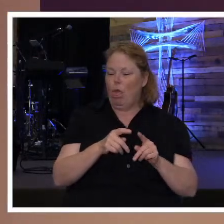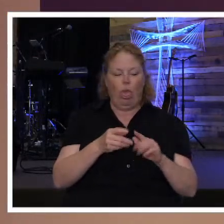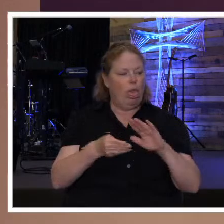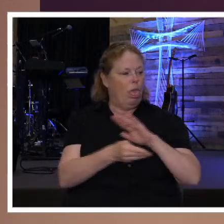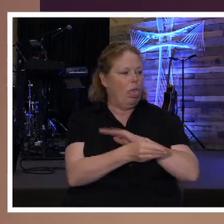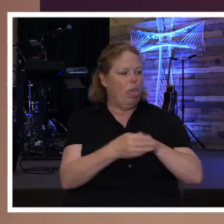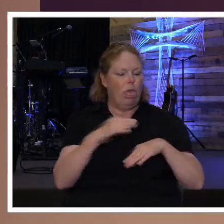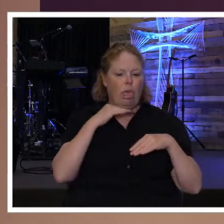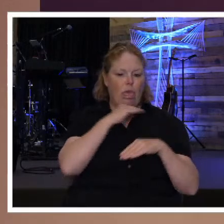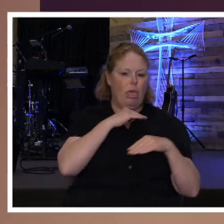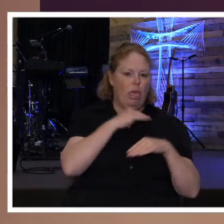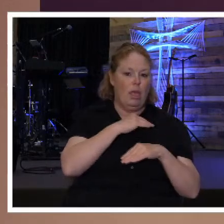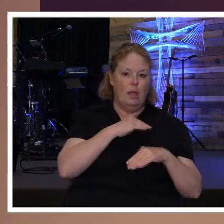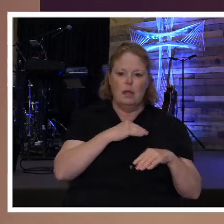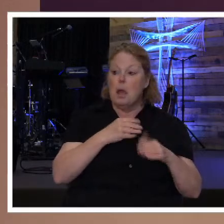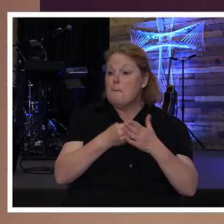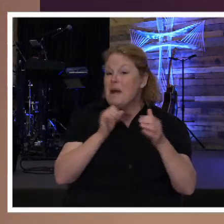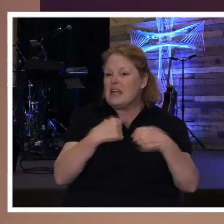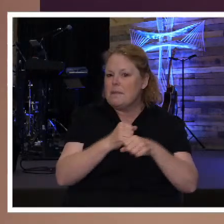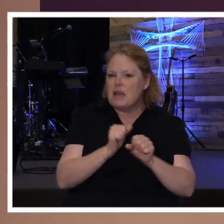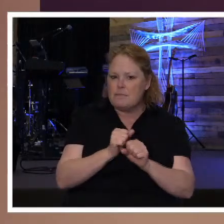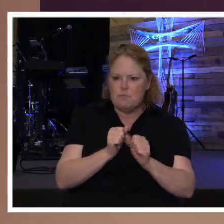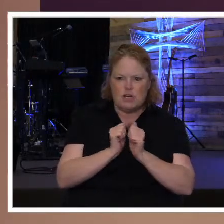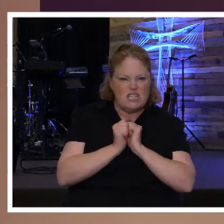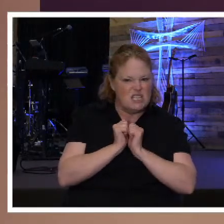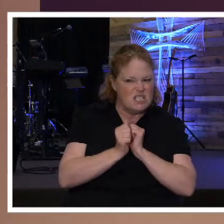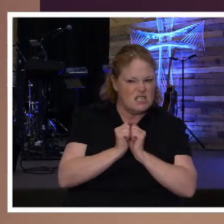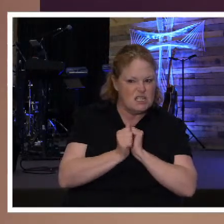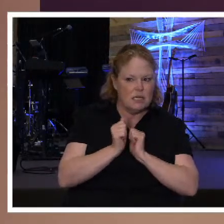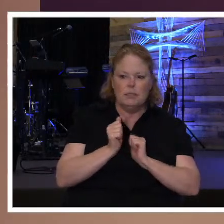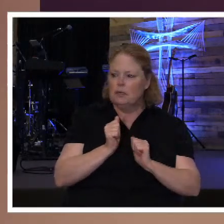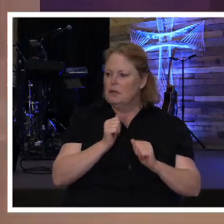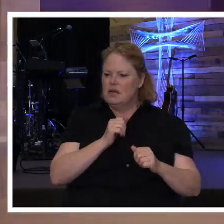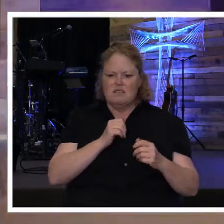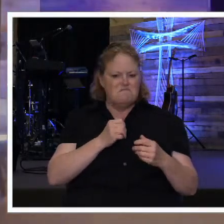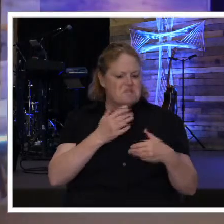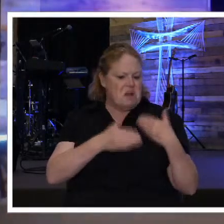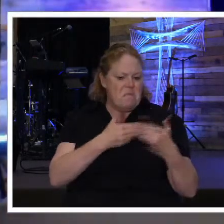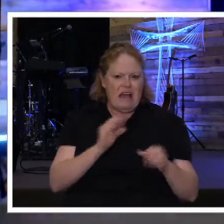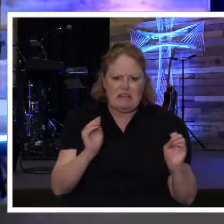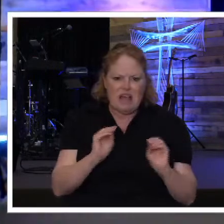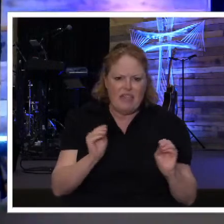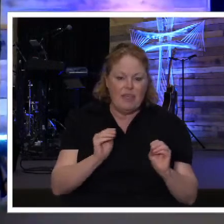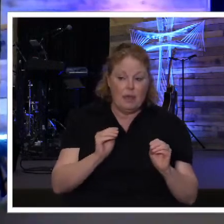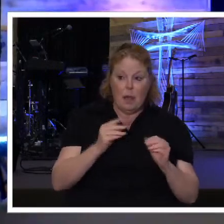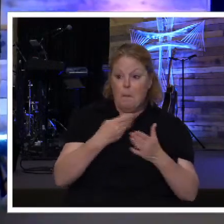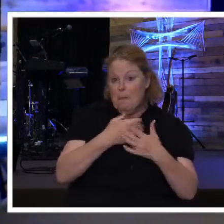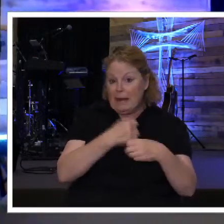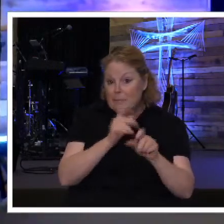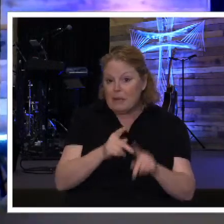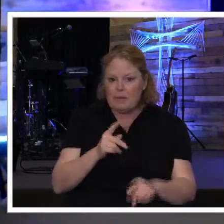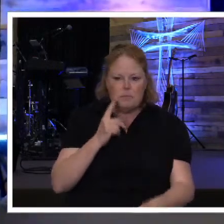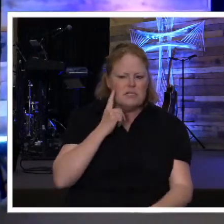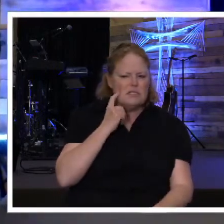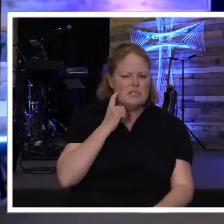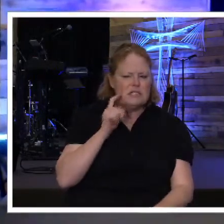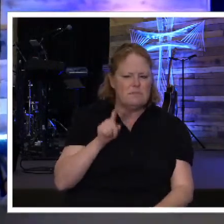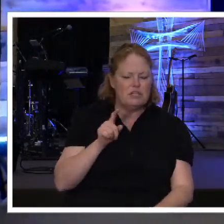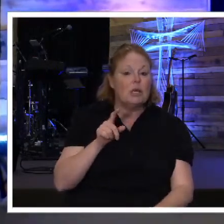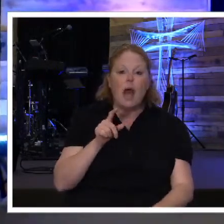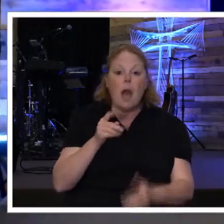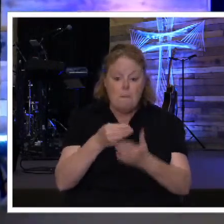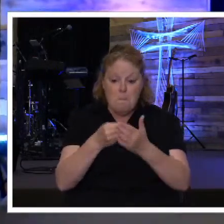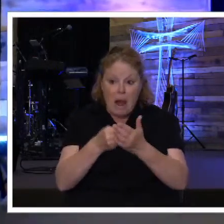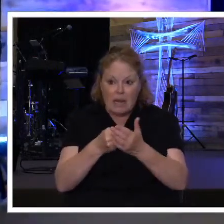can make them ruthless, non-compassionate, uncaring, and suspicious. Money and bribes can